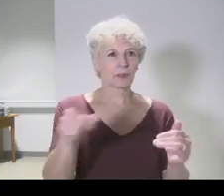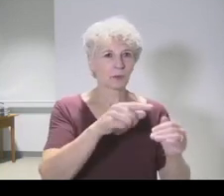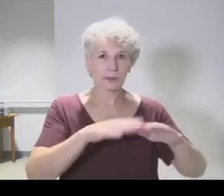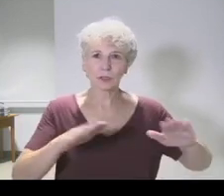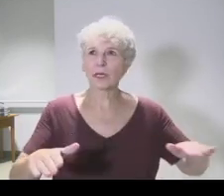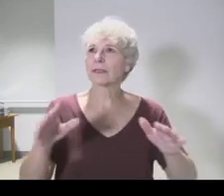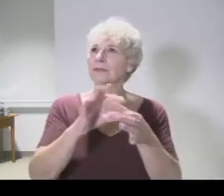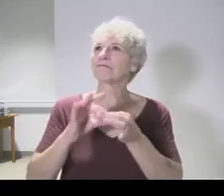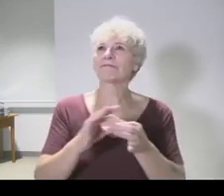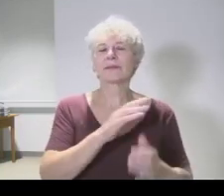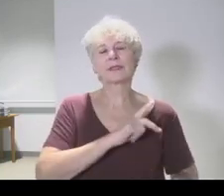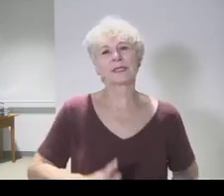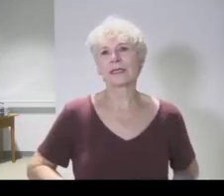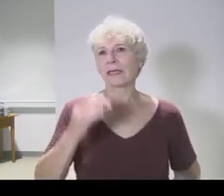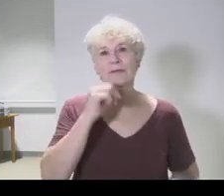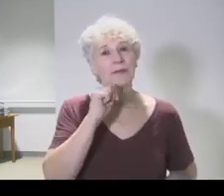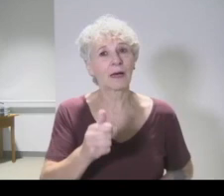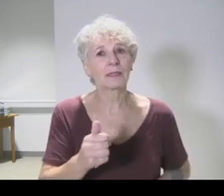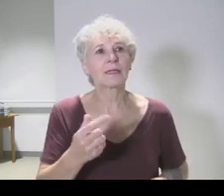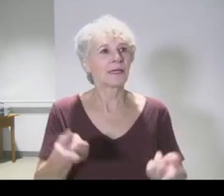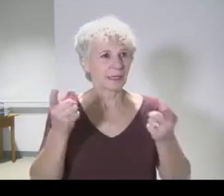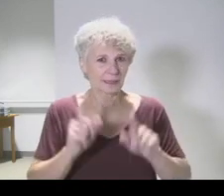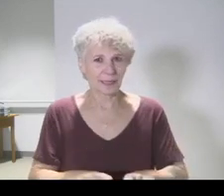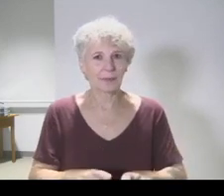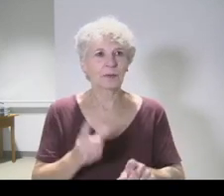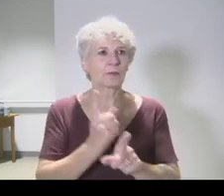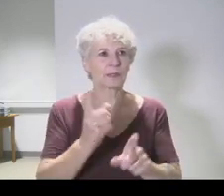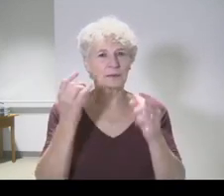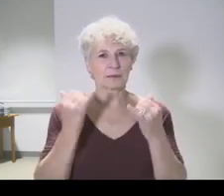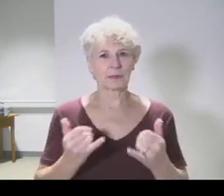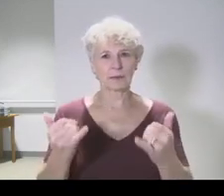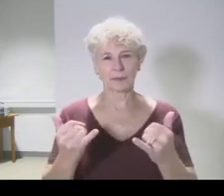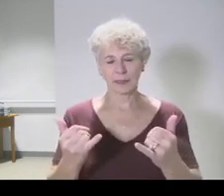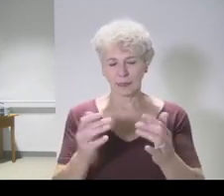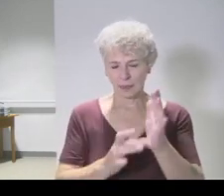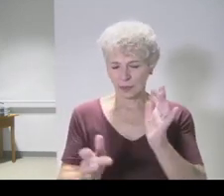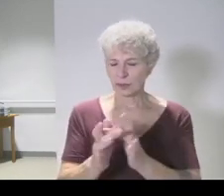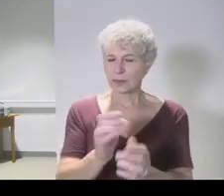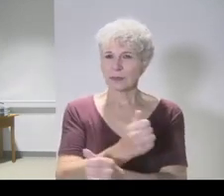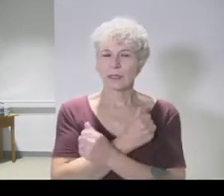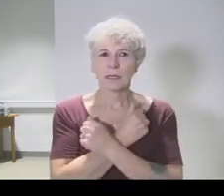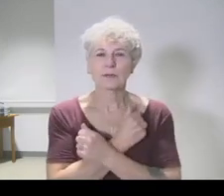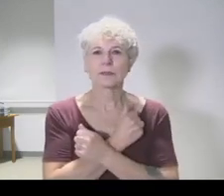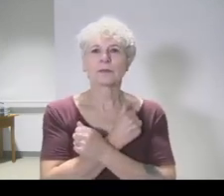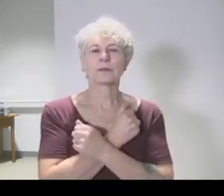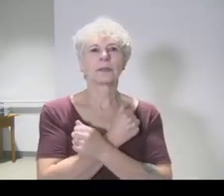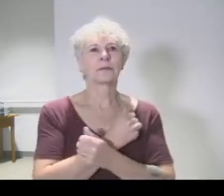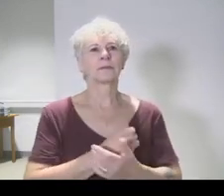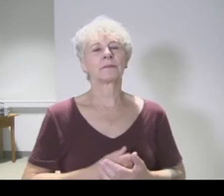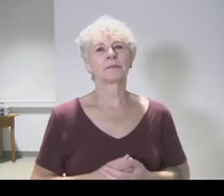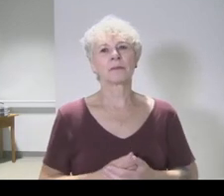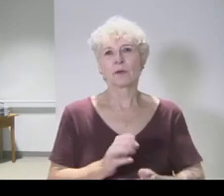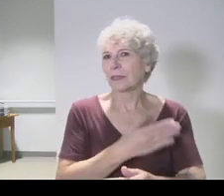King, and if that's not the case, it can happen right now. Jesus loves you. This is what we've just been